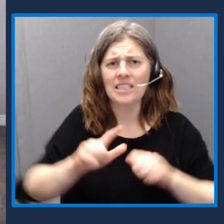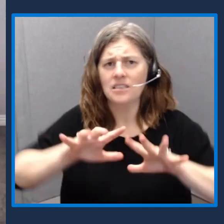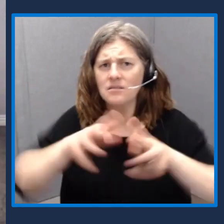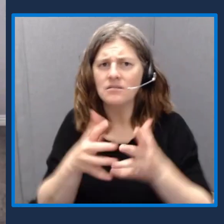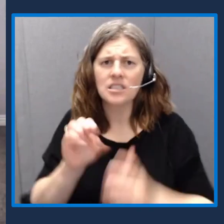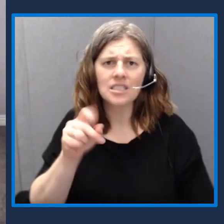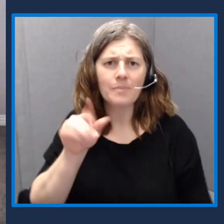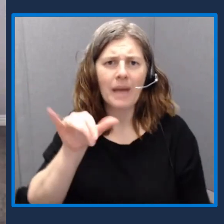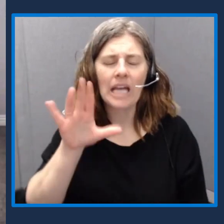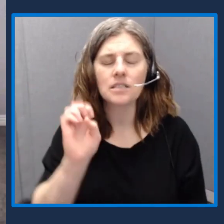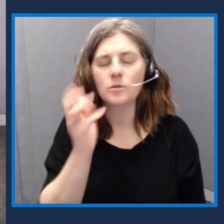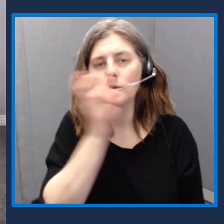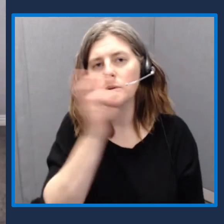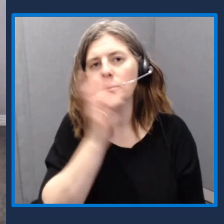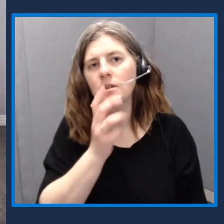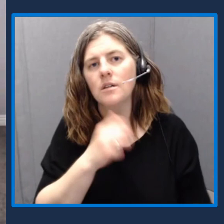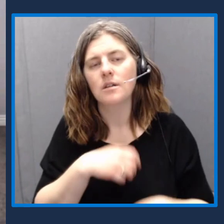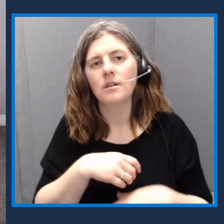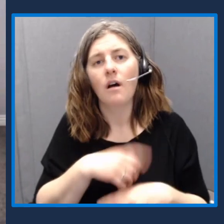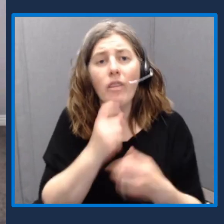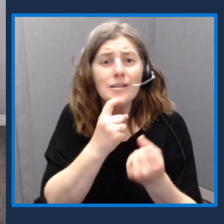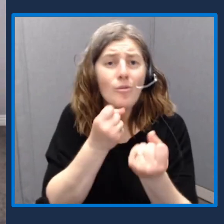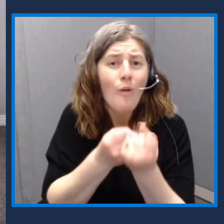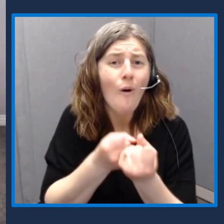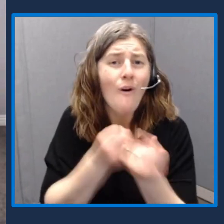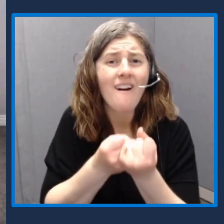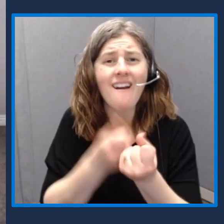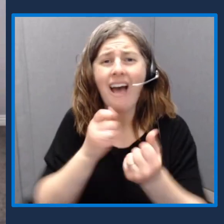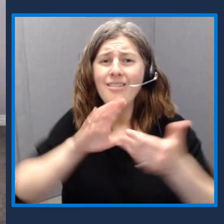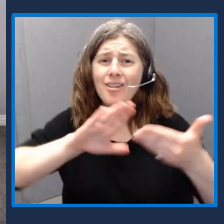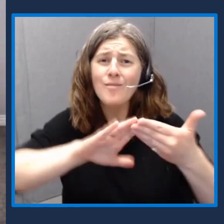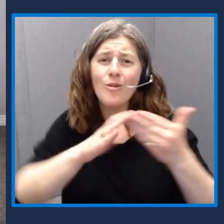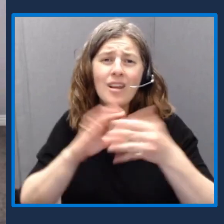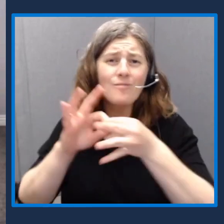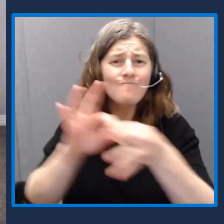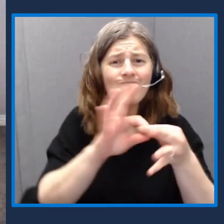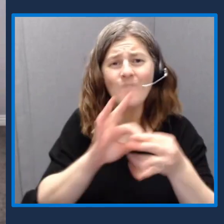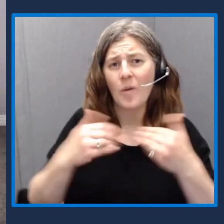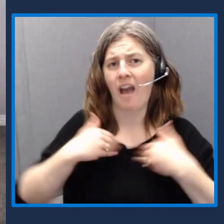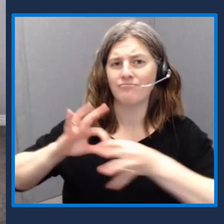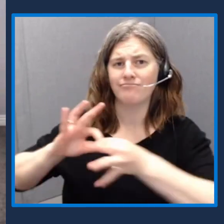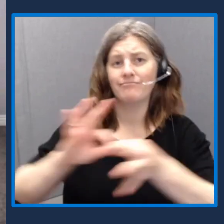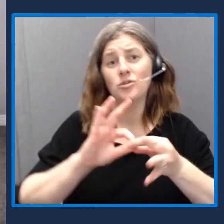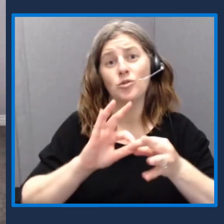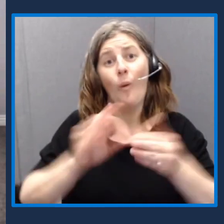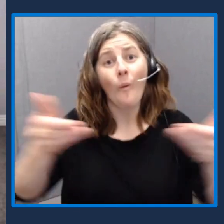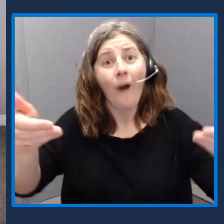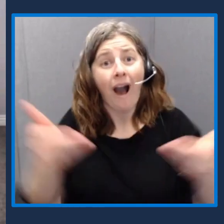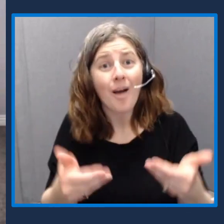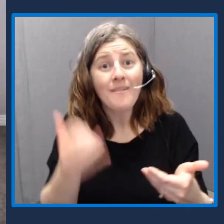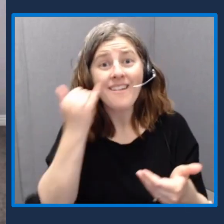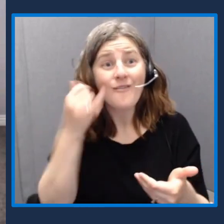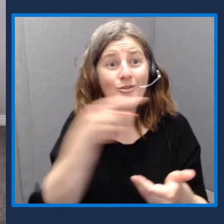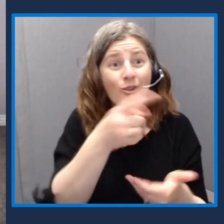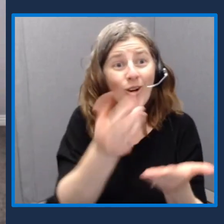just the support and community that we have. So welcome if you're new,